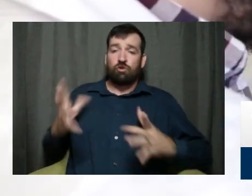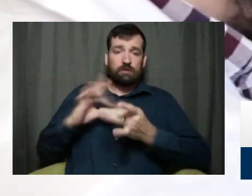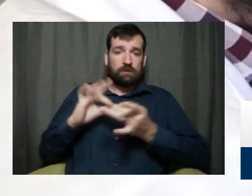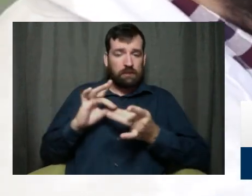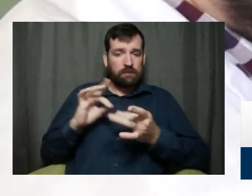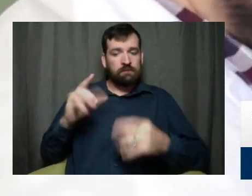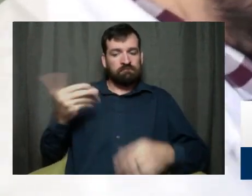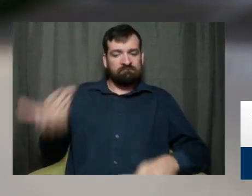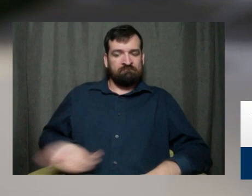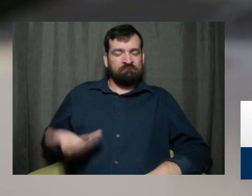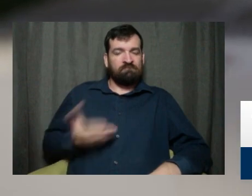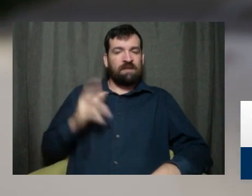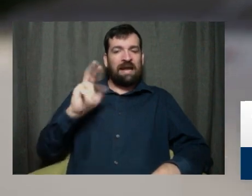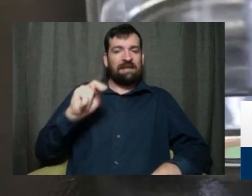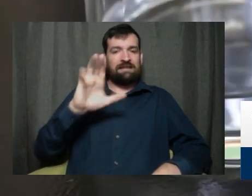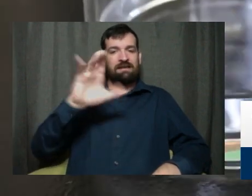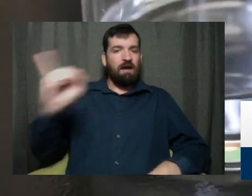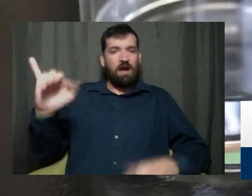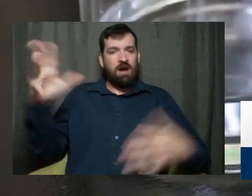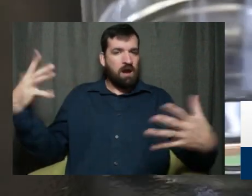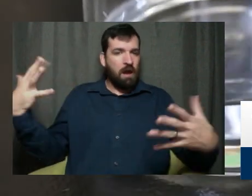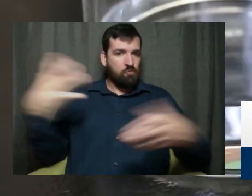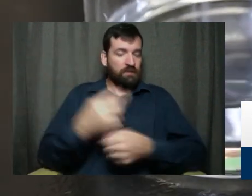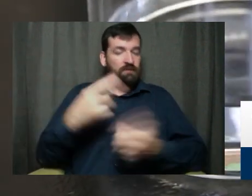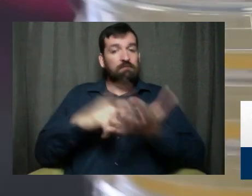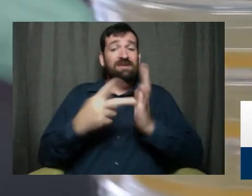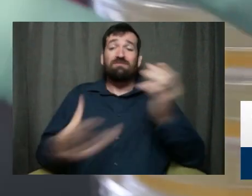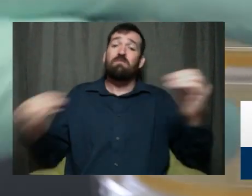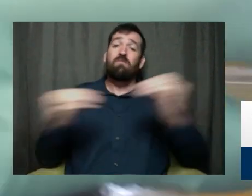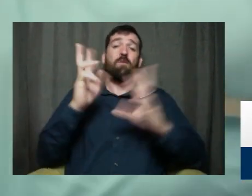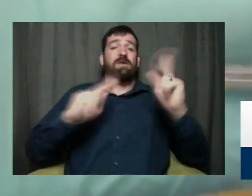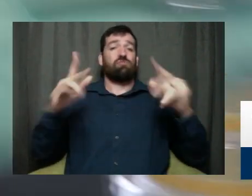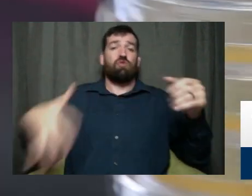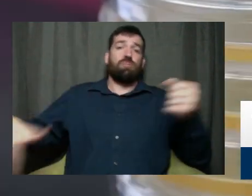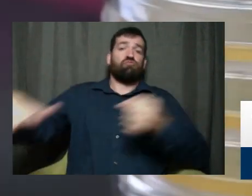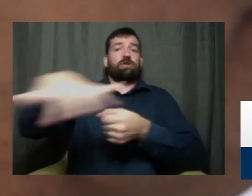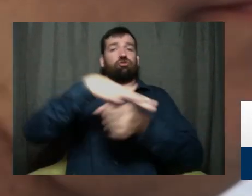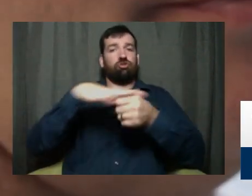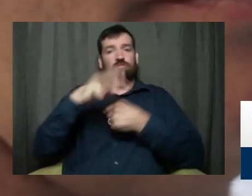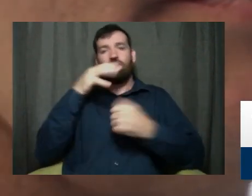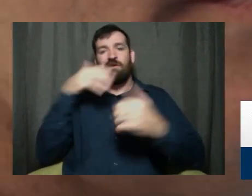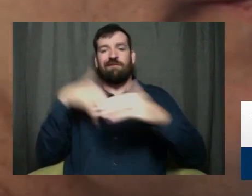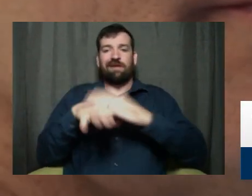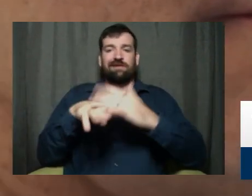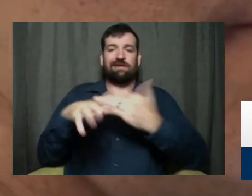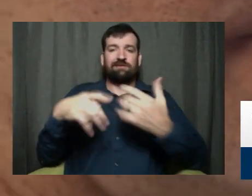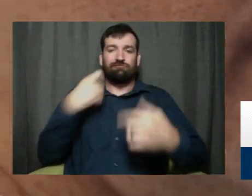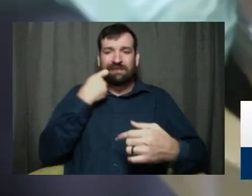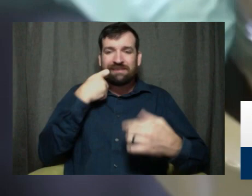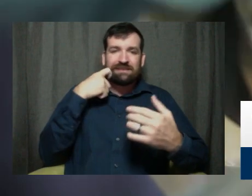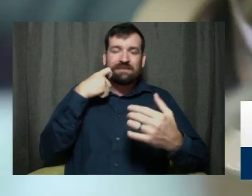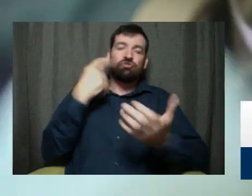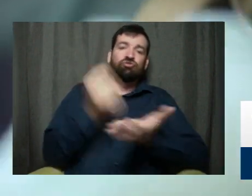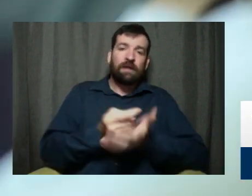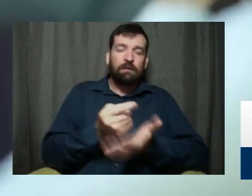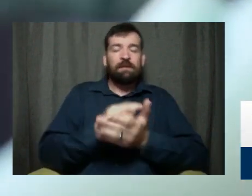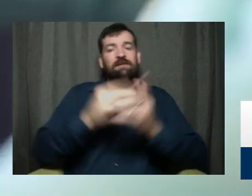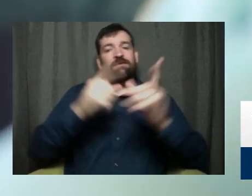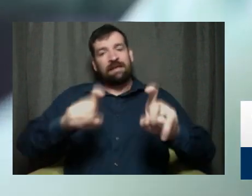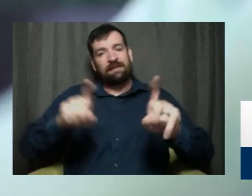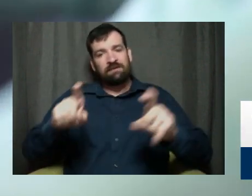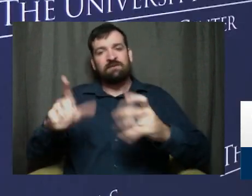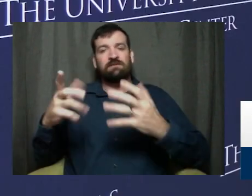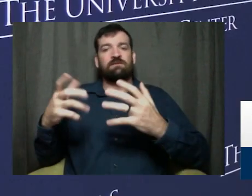NCI Comprehensive Center means more people in the region will have access to the latest research, treatments, and prevention for